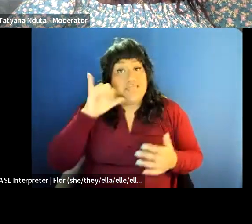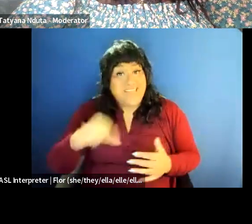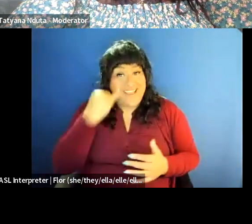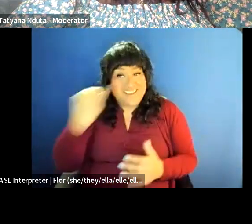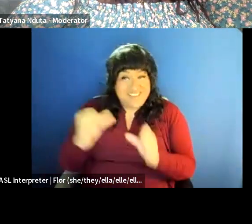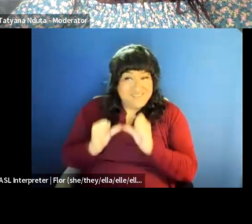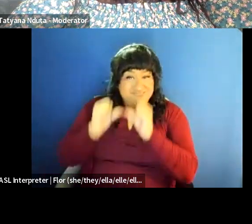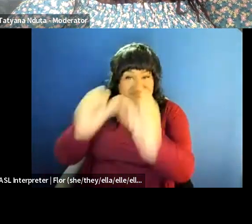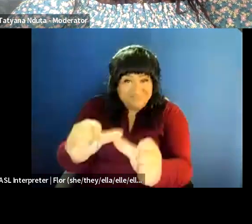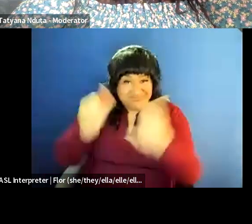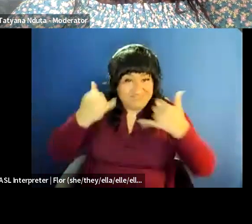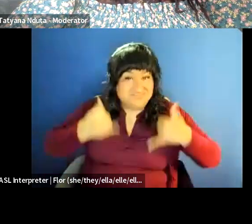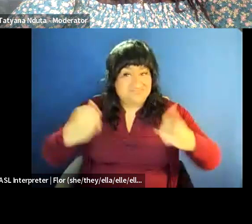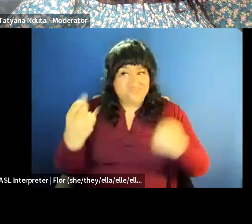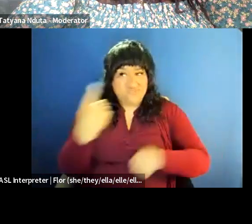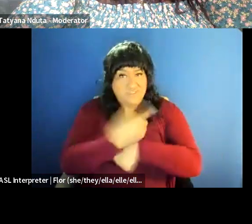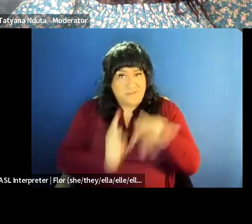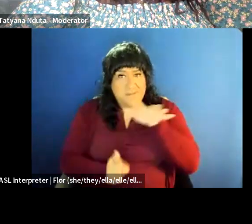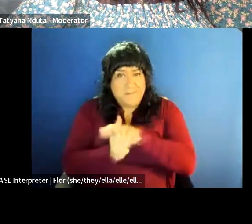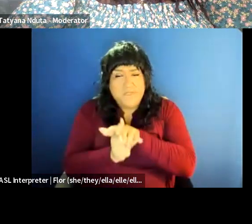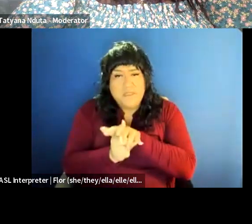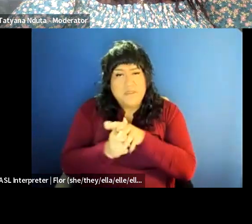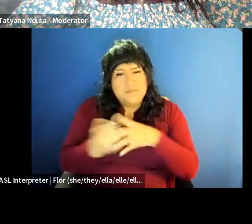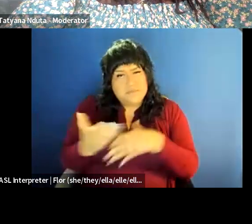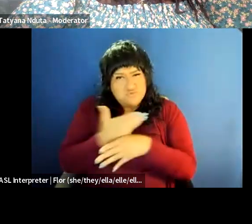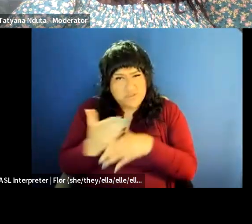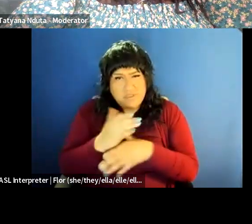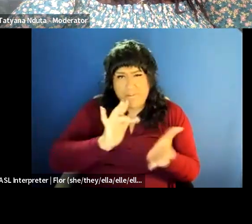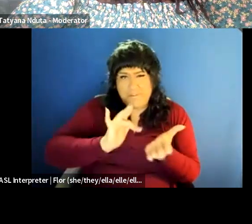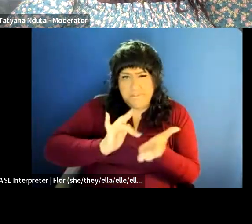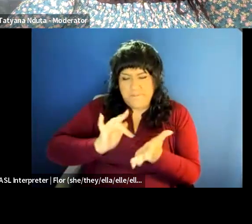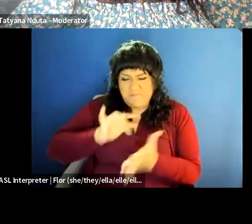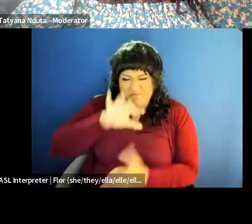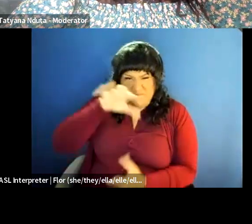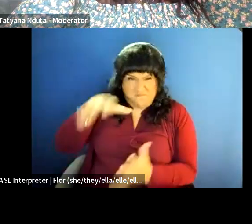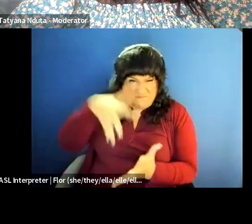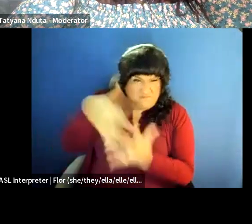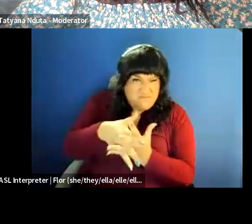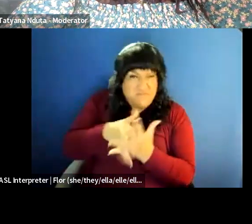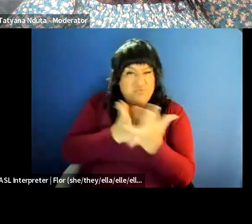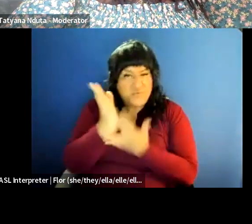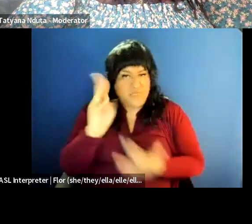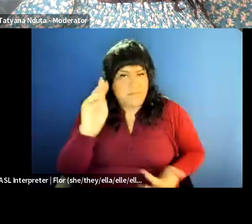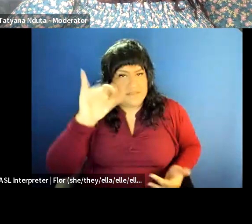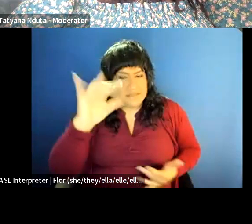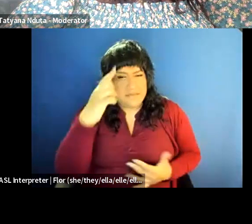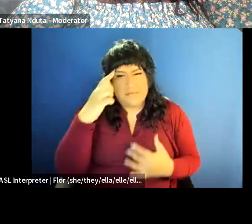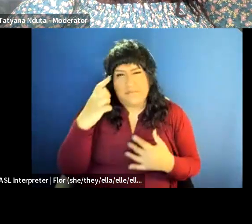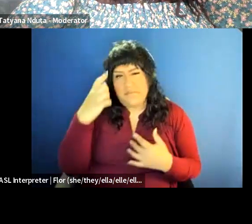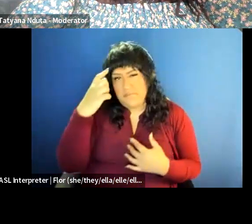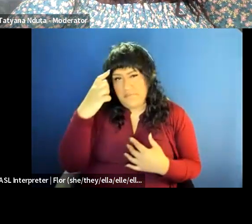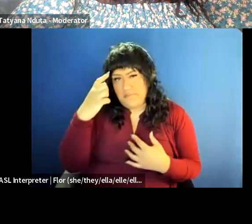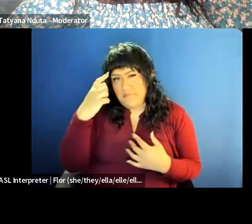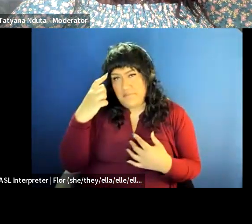even today, intertwined within the medical industrial complex, which is a for-profit system that is